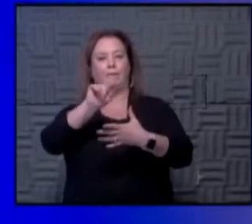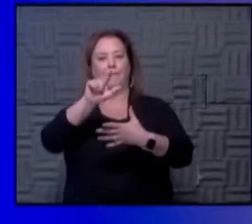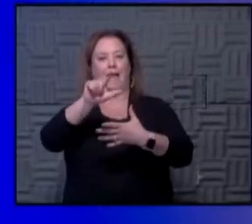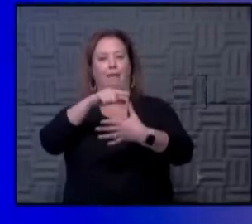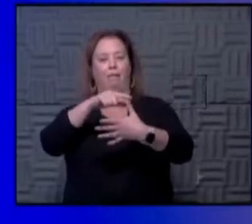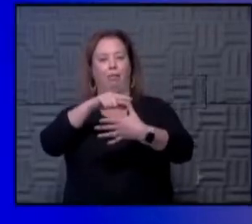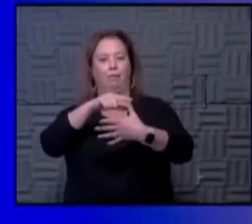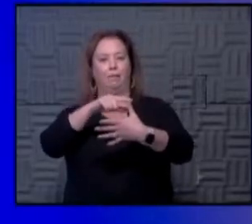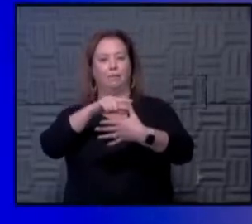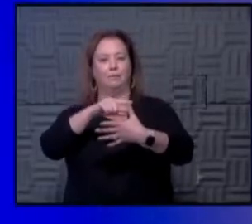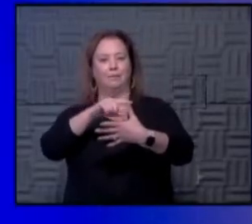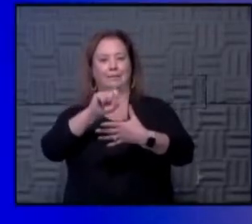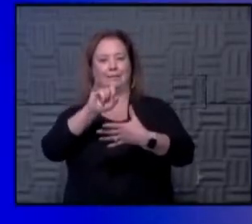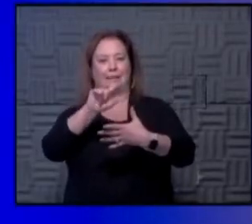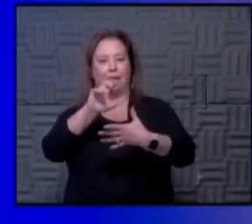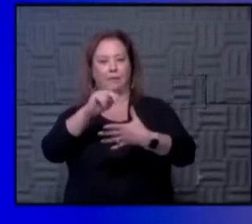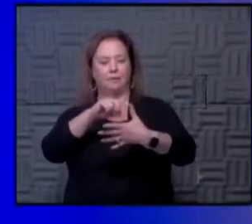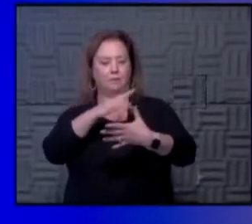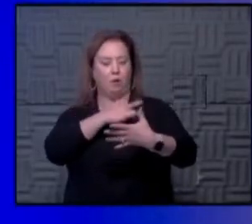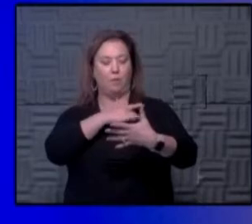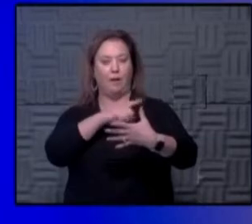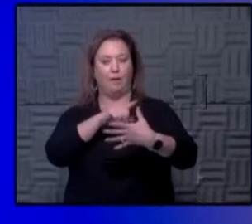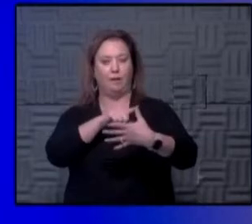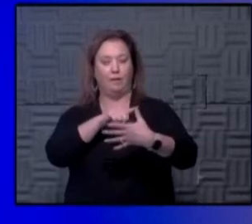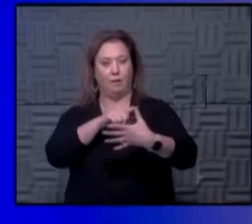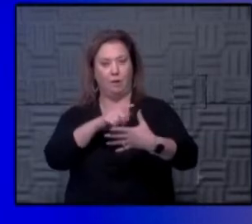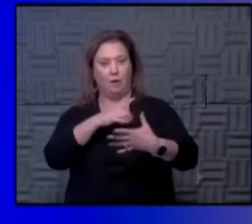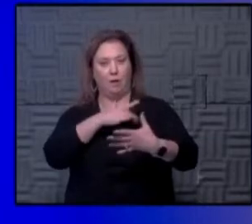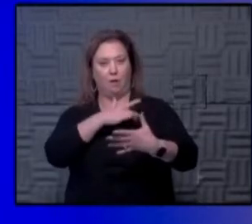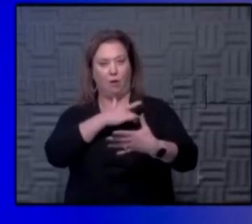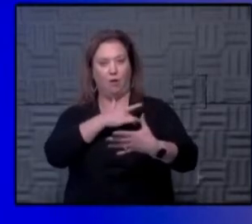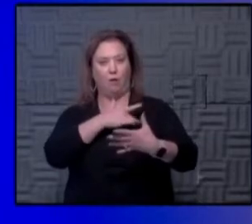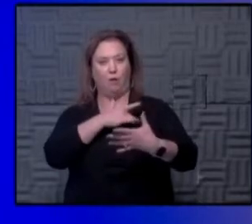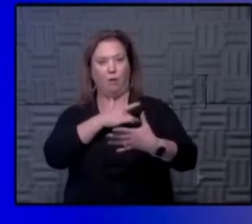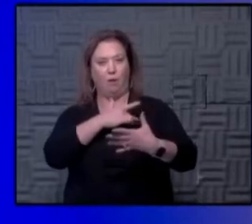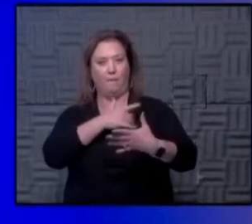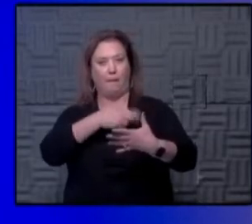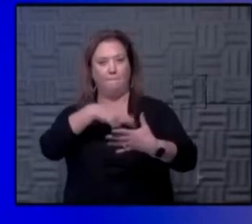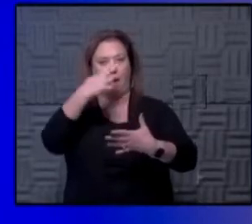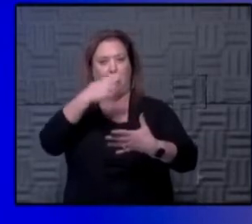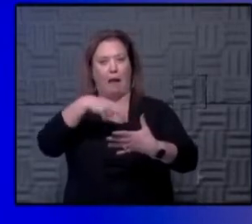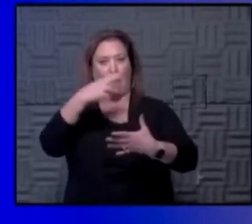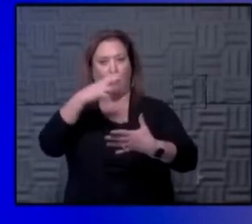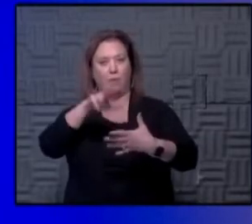why they're vital. So vital signs includes heart rate. Are you tachycardic? Is your heart rate above